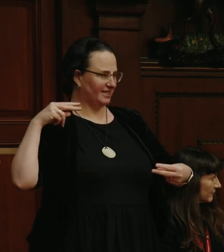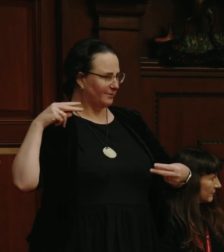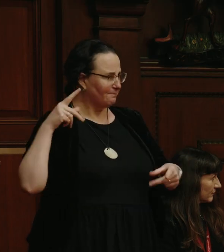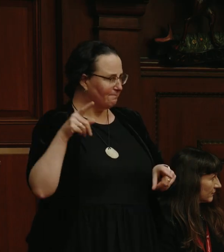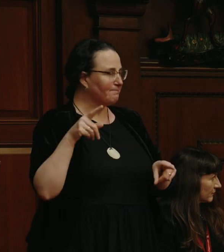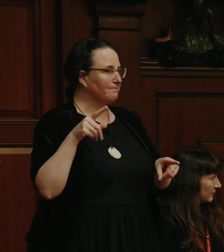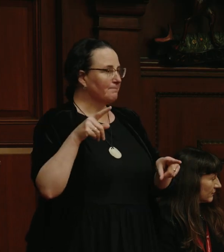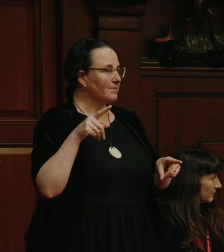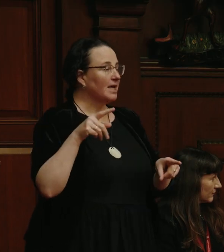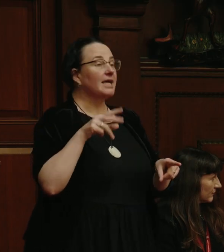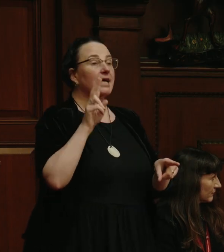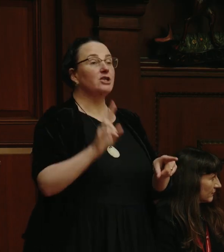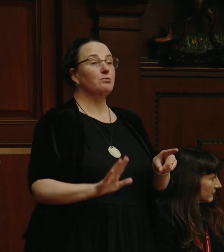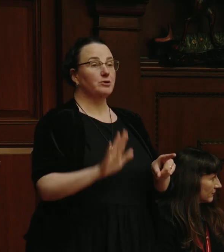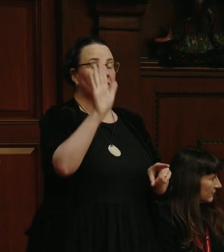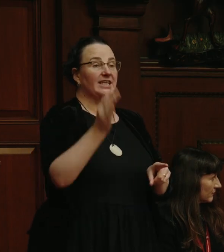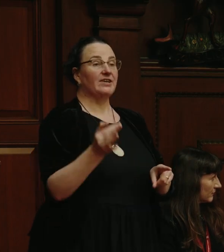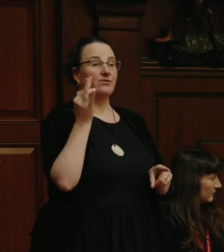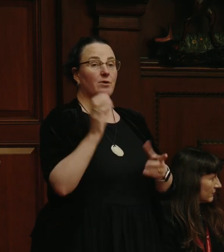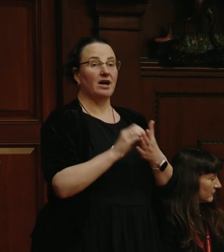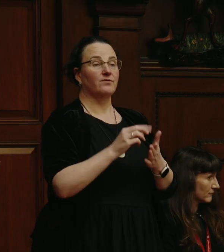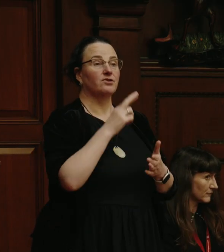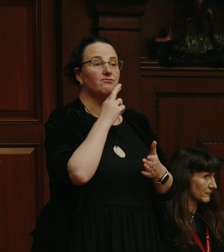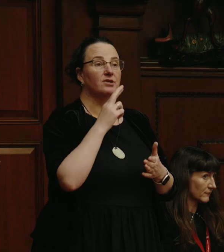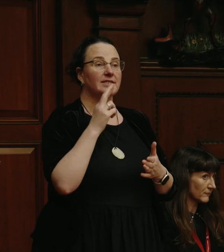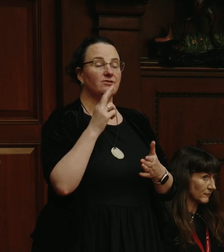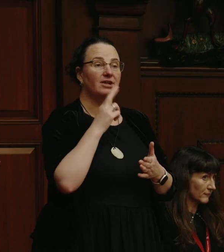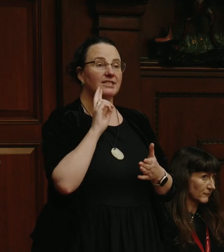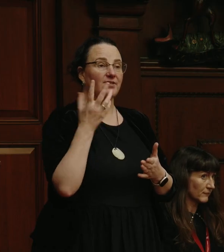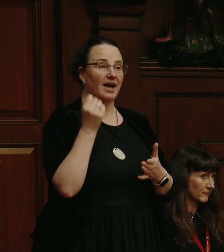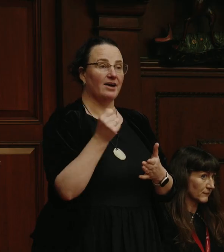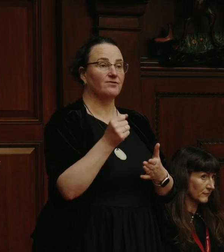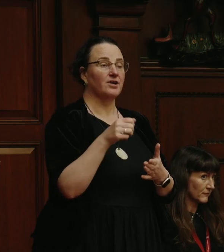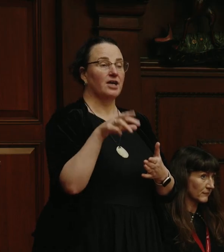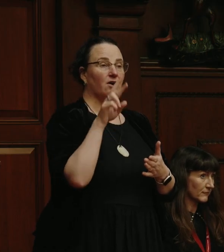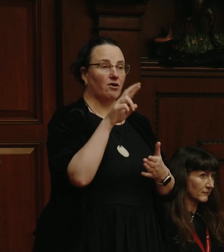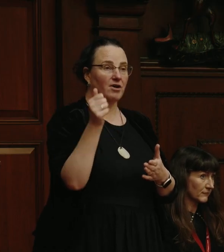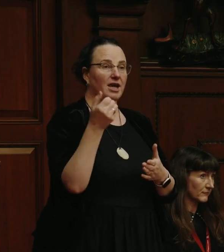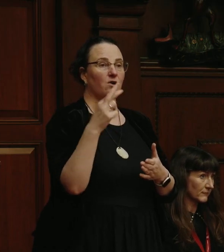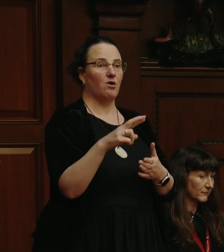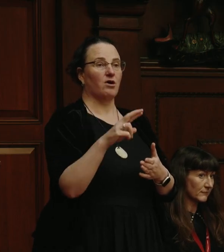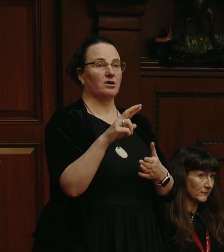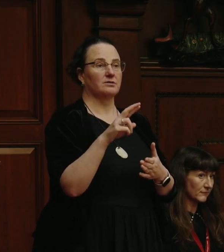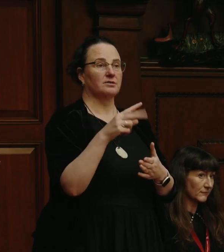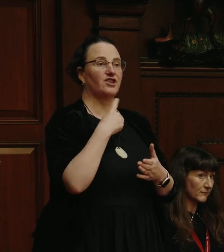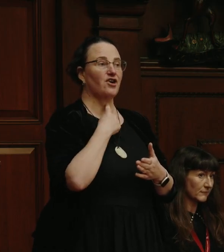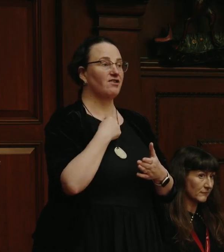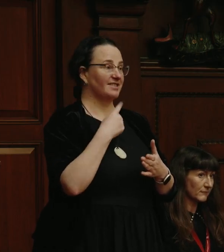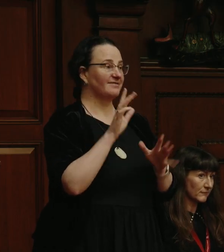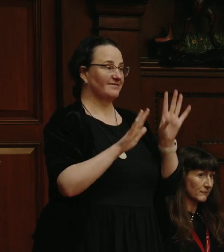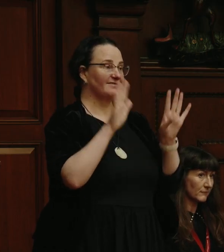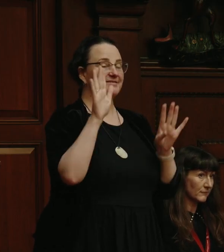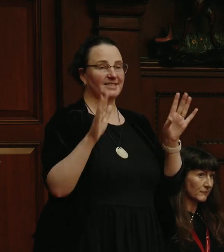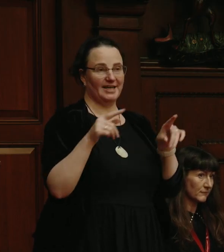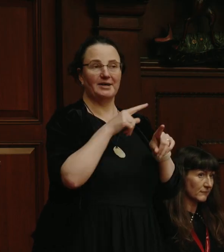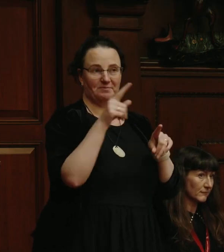to give an example, can anyone raise their hands if they have a relative with rheumatoid or thyroid disease? Yeah, so it's more than